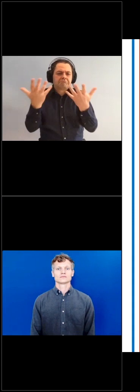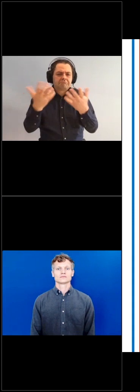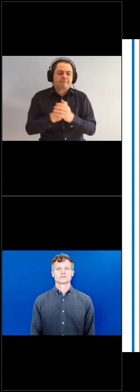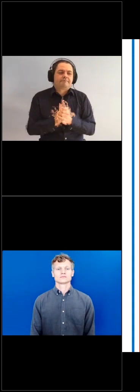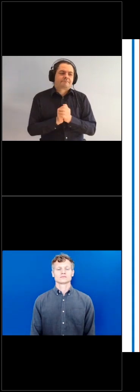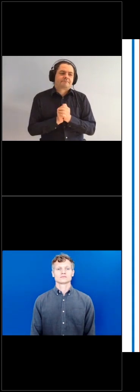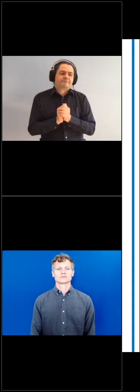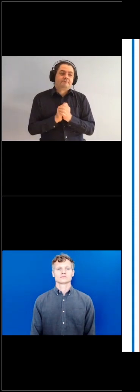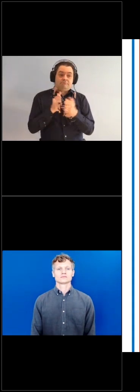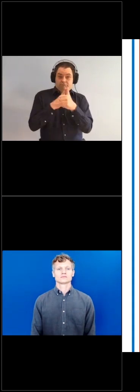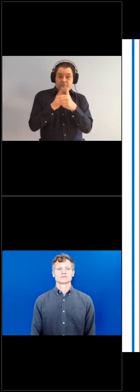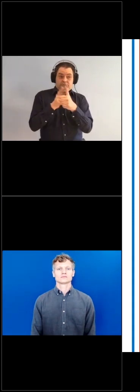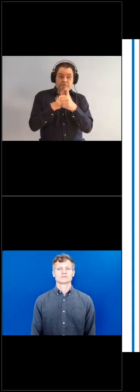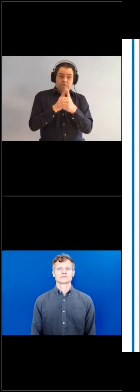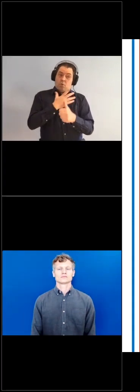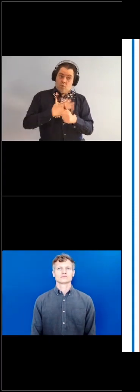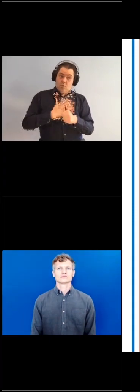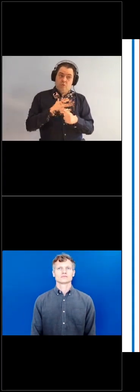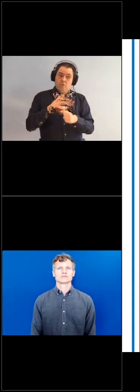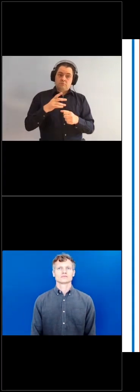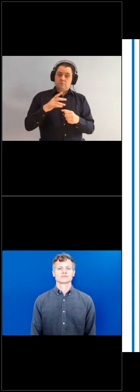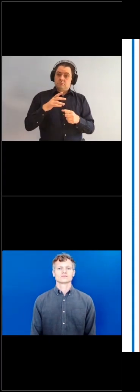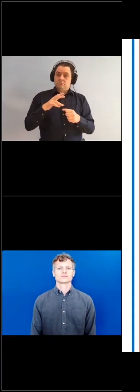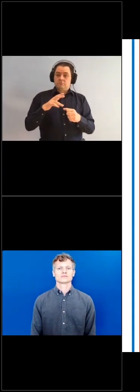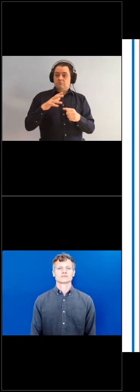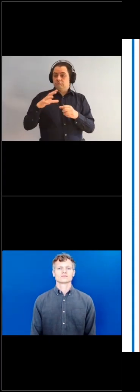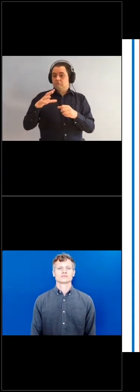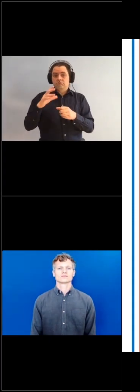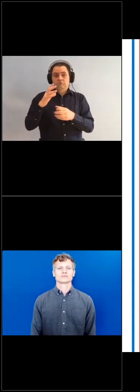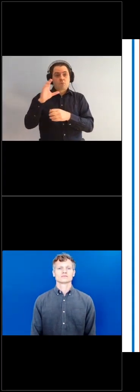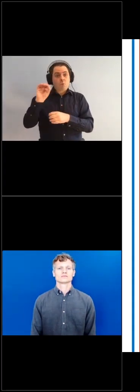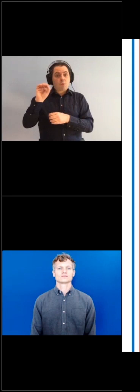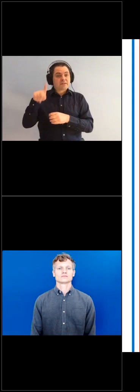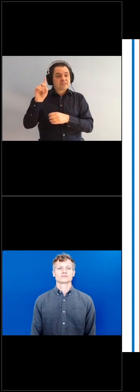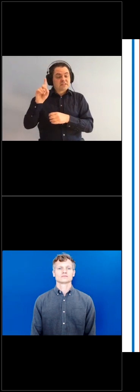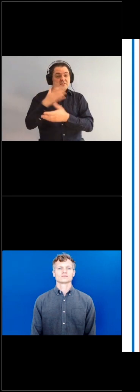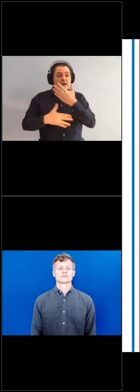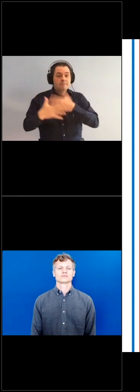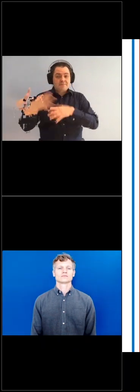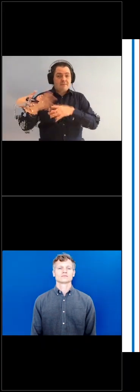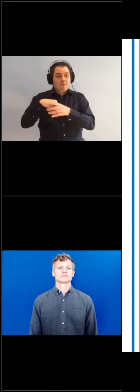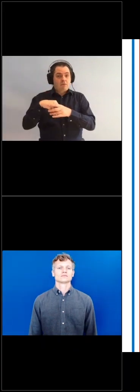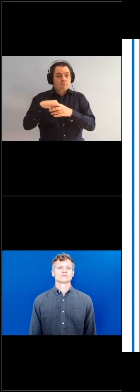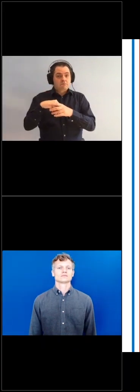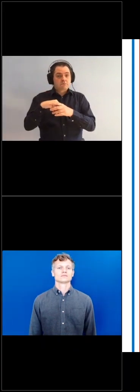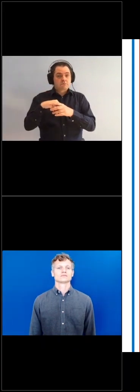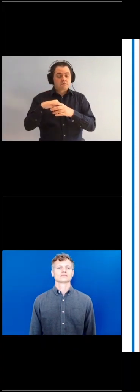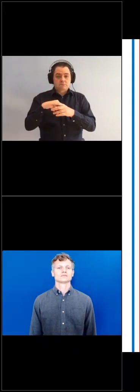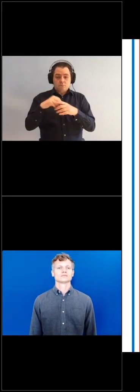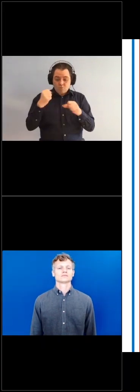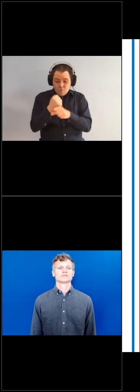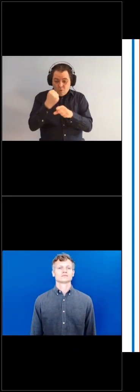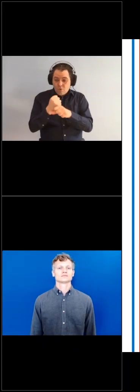consider enhancing the participation or collaboration of OPDs and people with disabilities. So try to engage